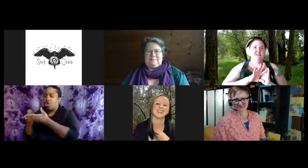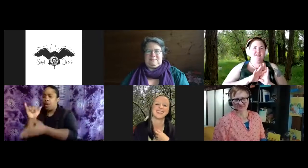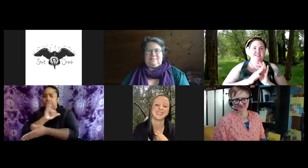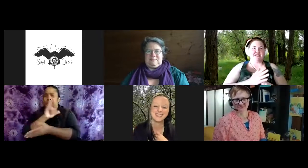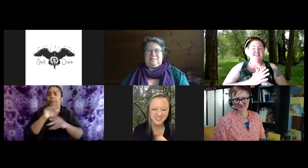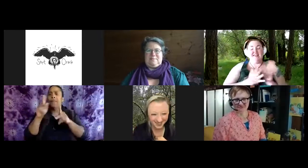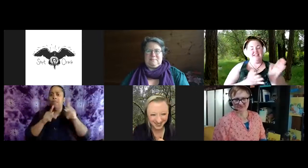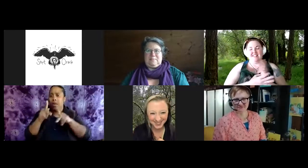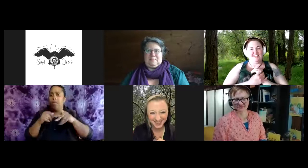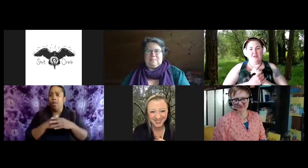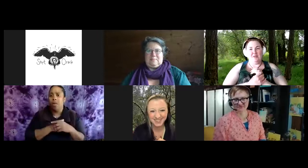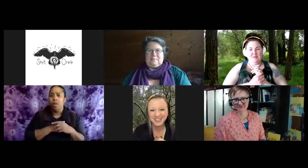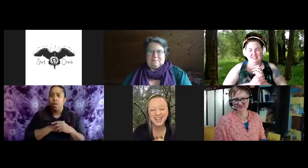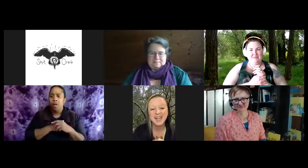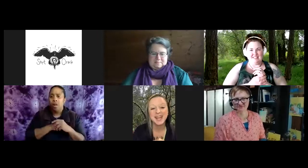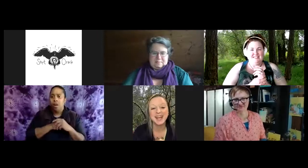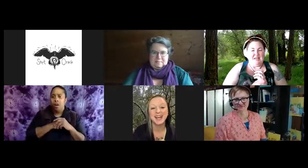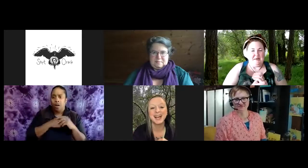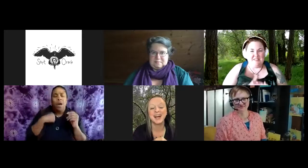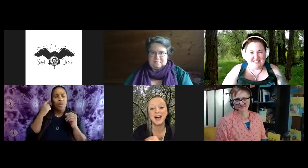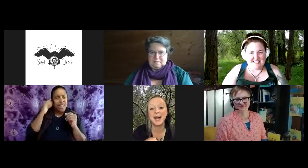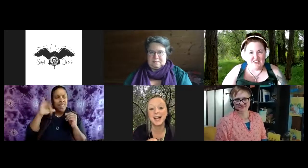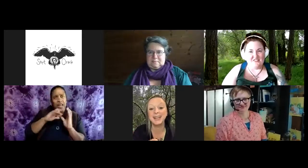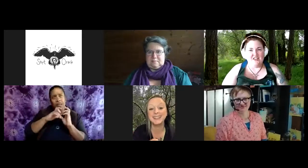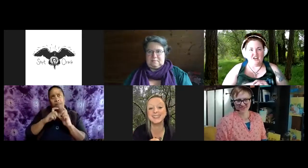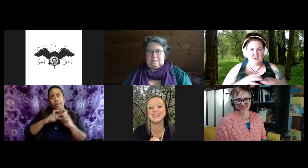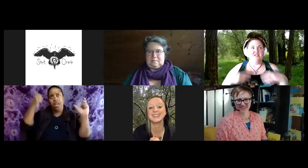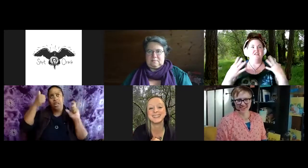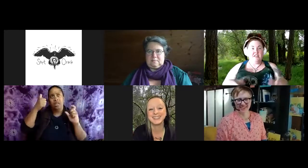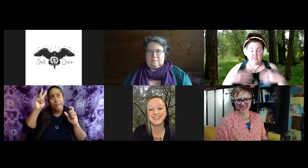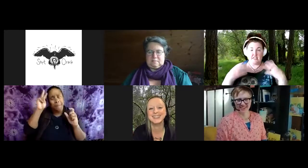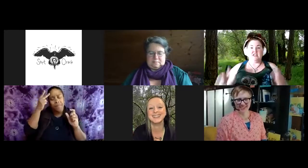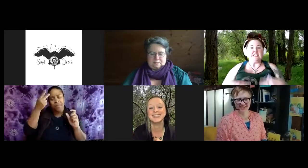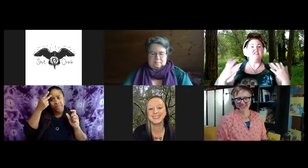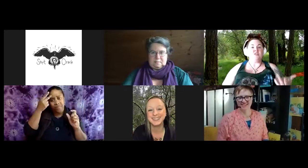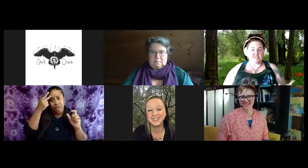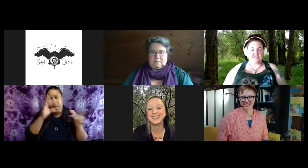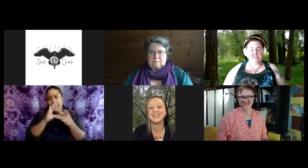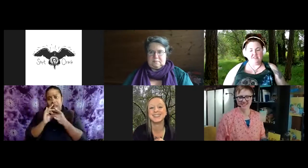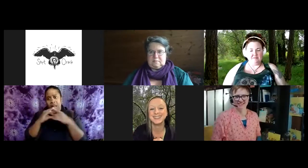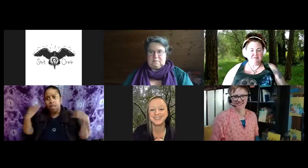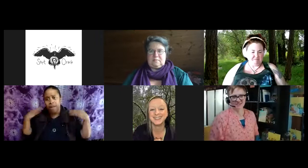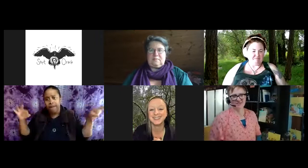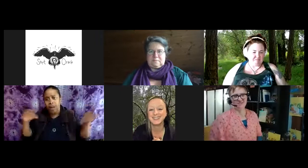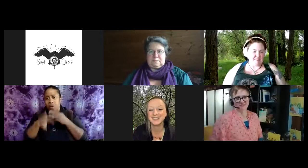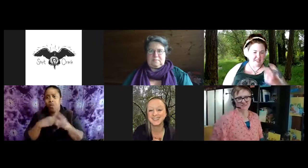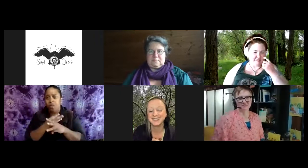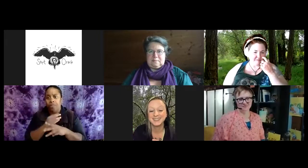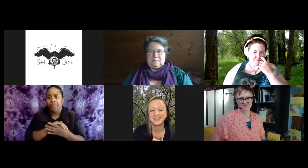So that's one of the, like, I'd say that's one of the biggest misconceptions that I've heard and hear continuously.